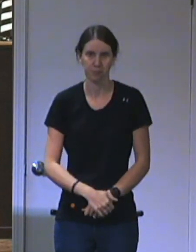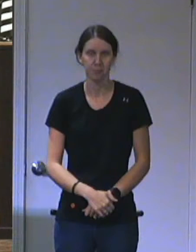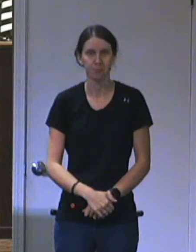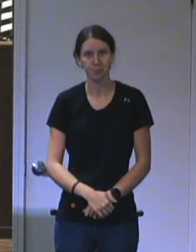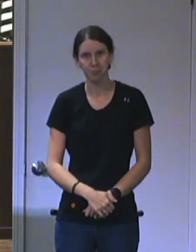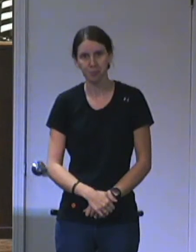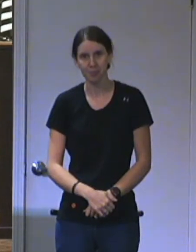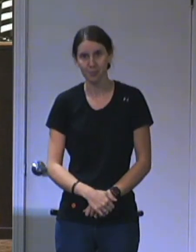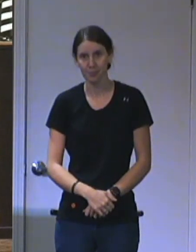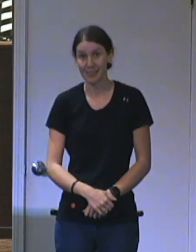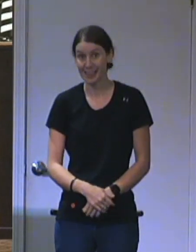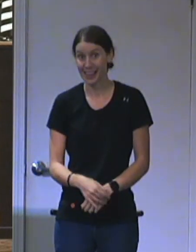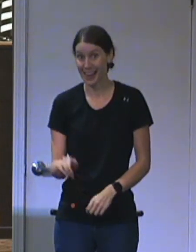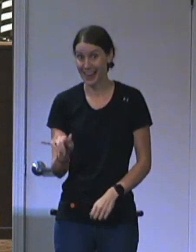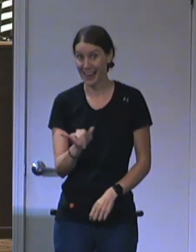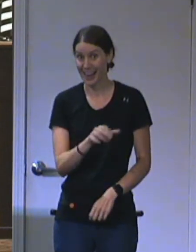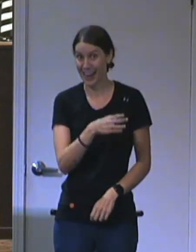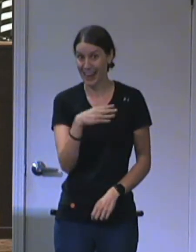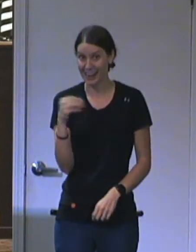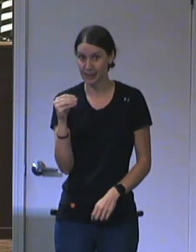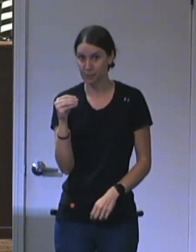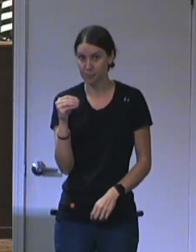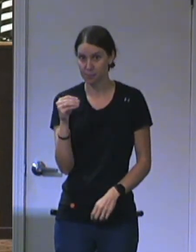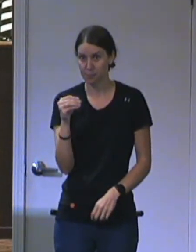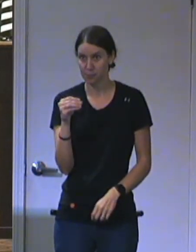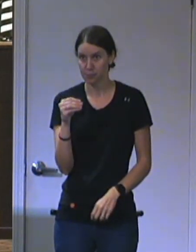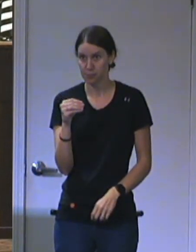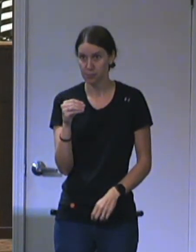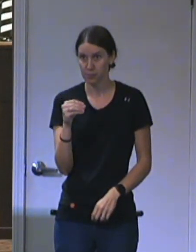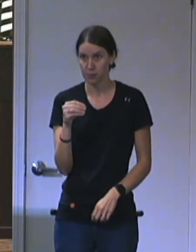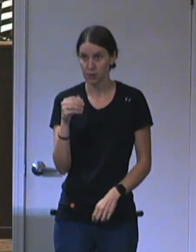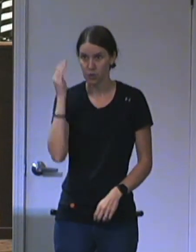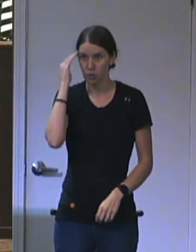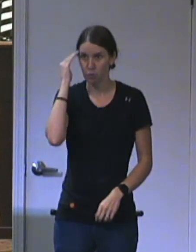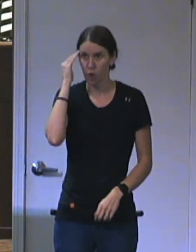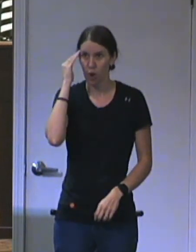He says also, you know Epaphroditus.